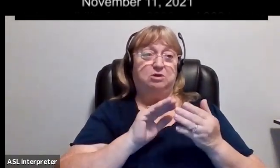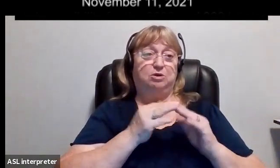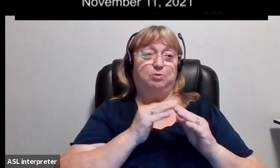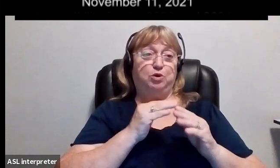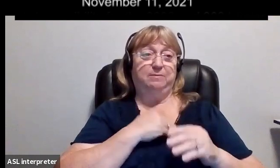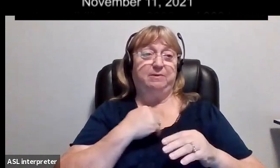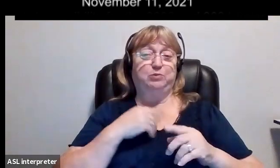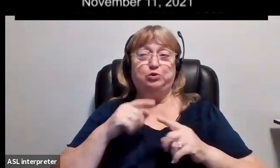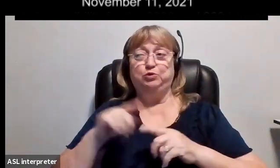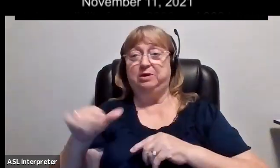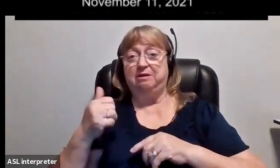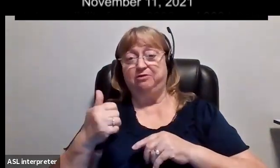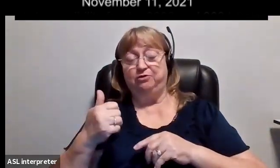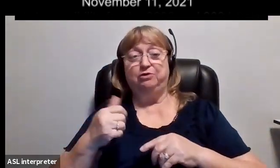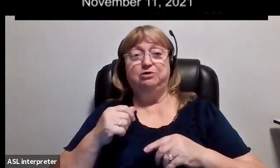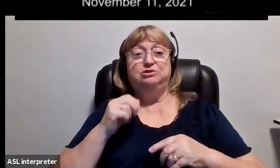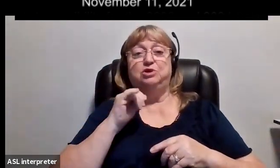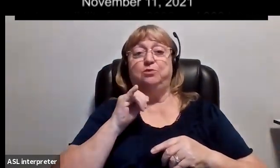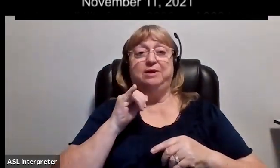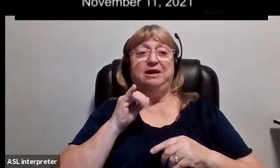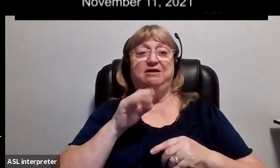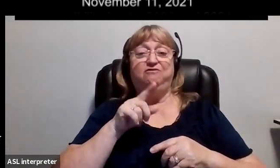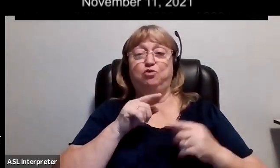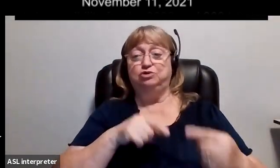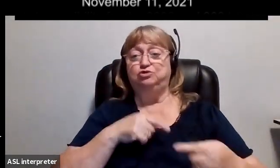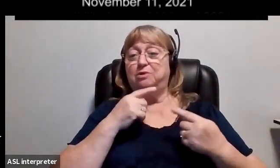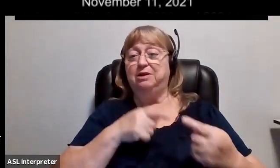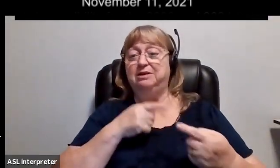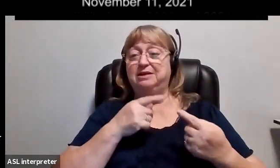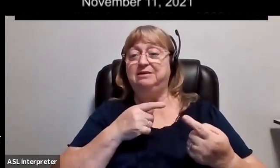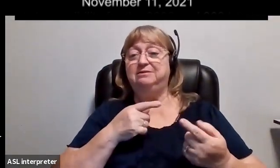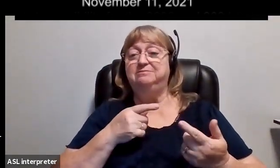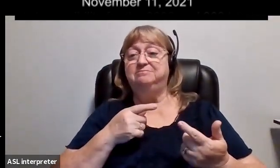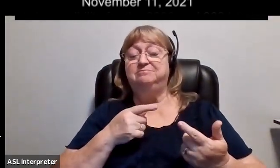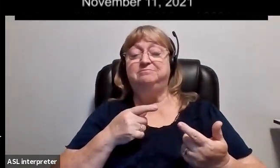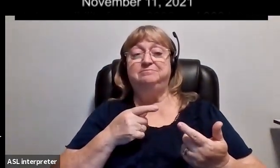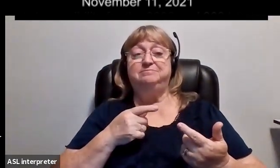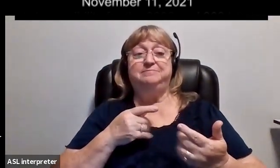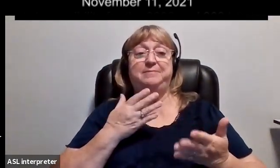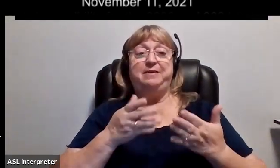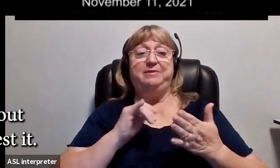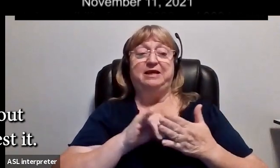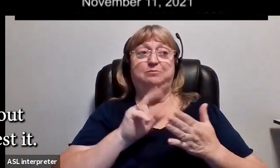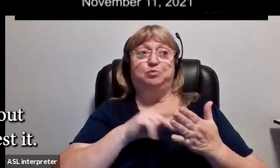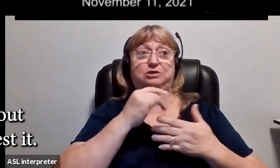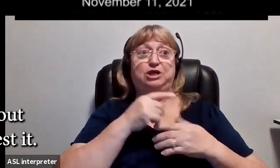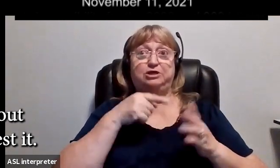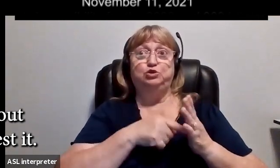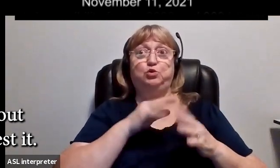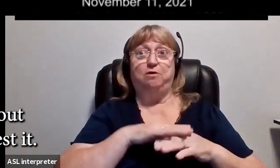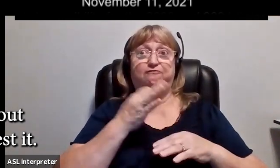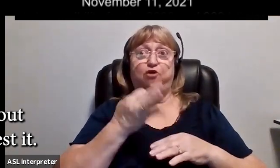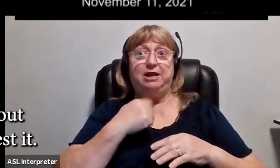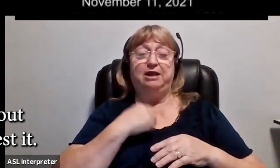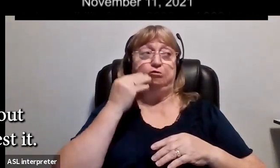another. And so if you're struggling, it might be that the project is due on Friday and you're thinking on